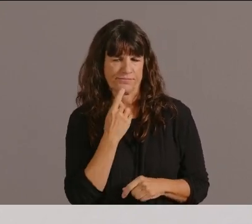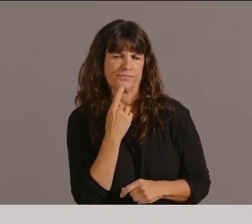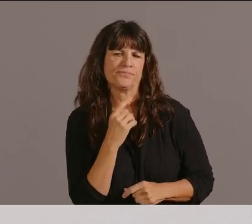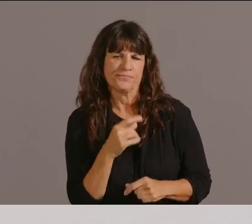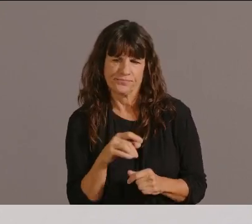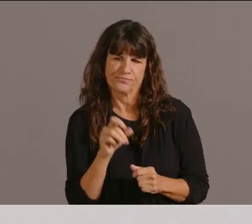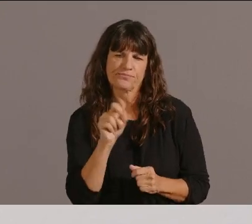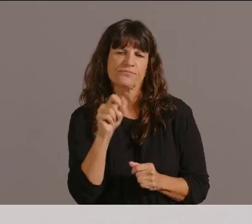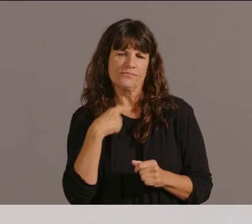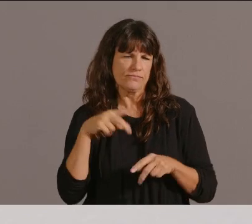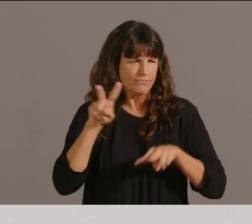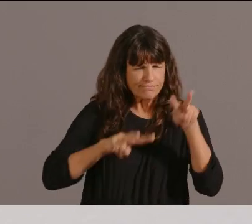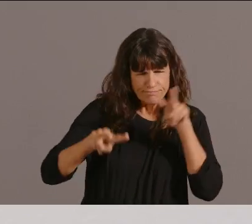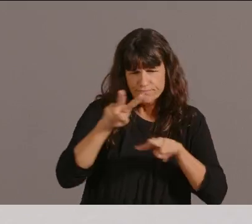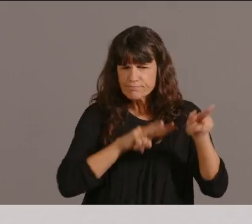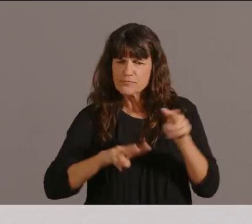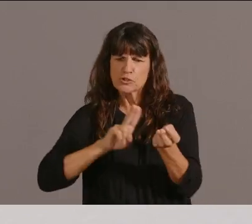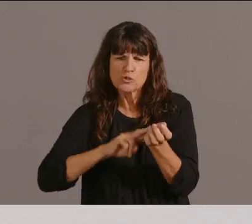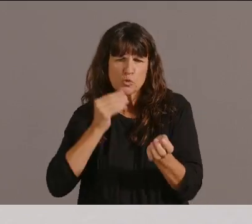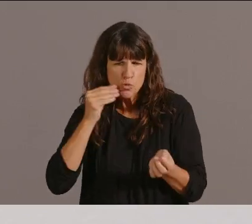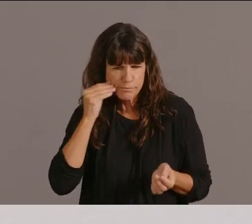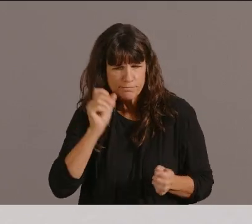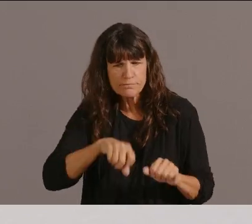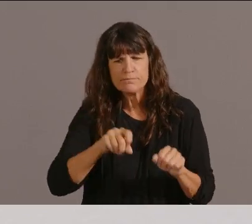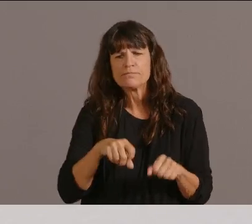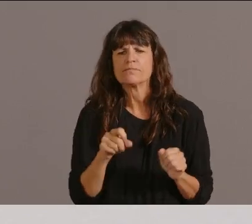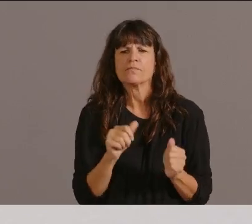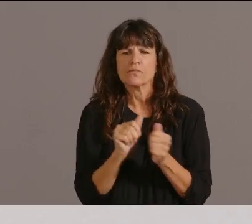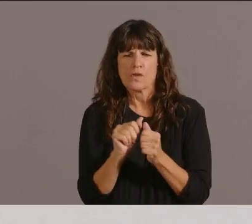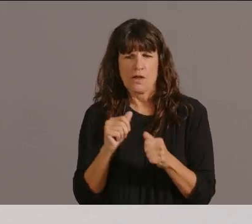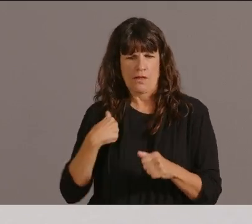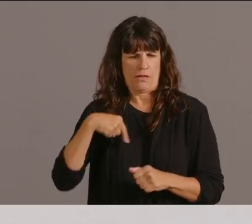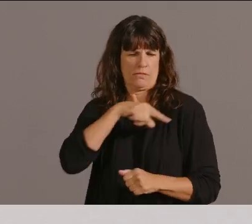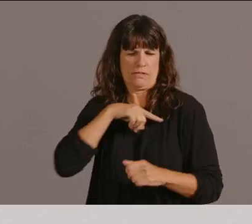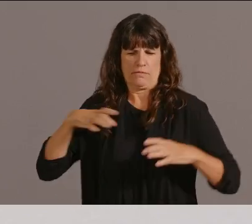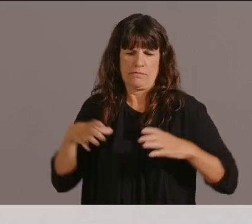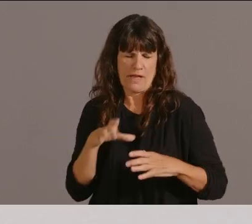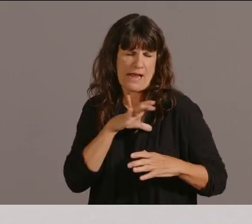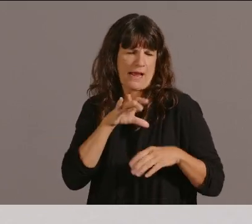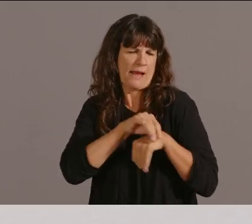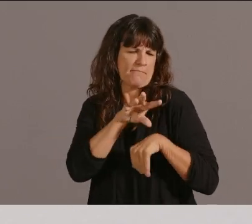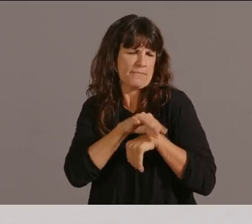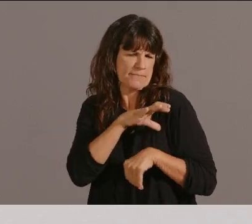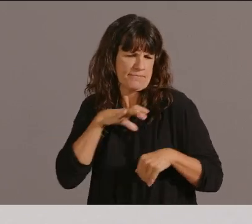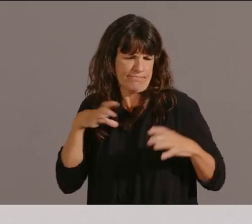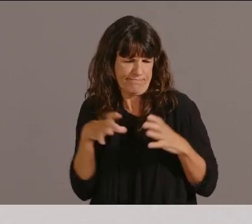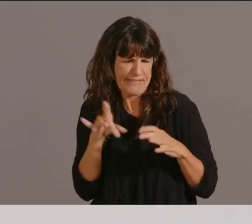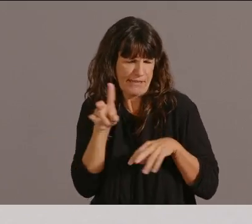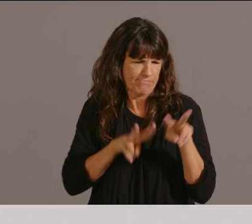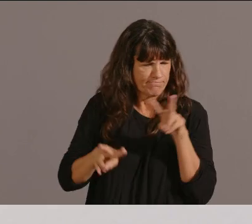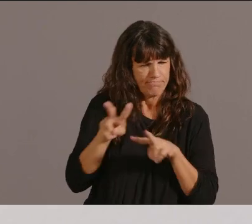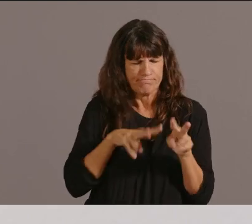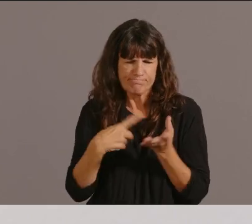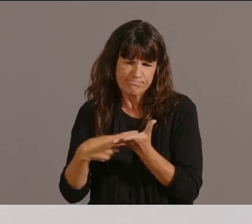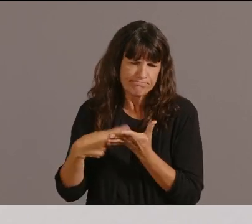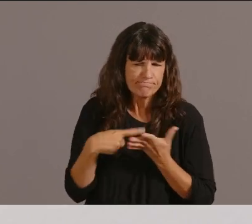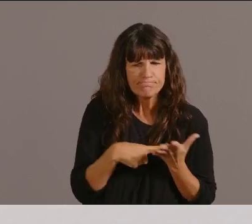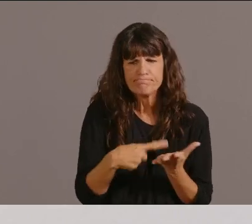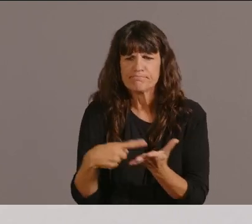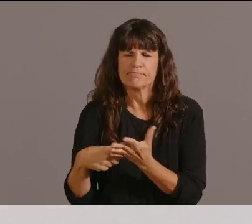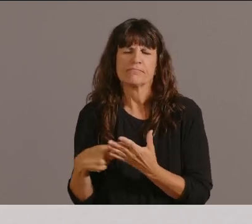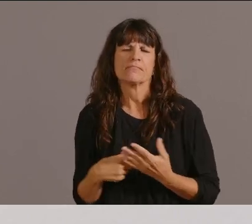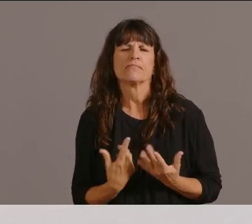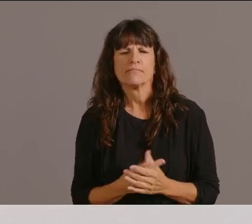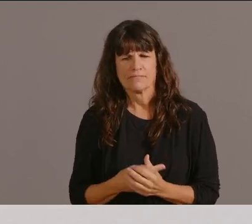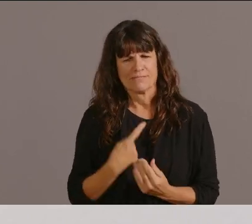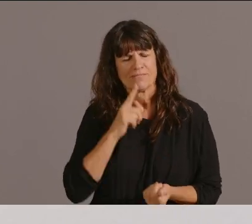that you mentioned, and we are very pleased that they've become so much more permissive.